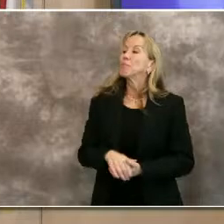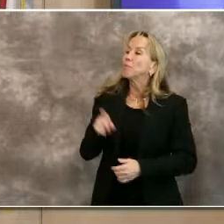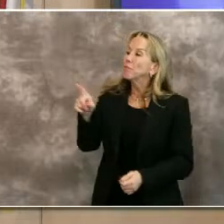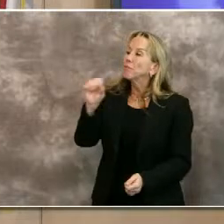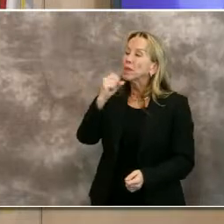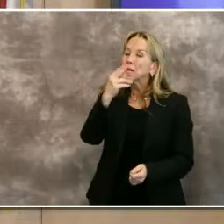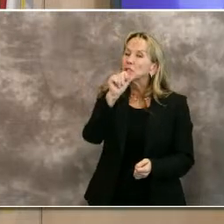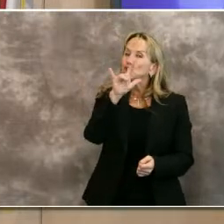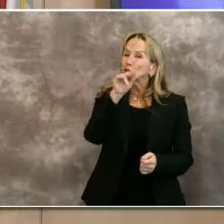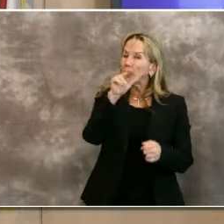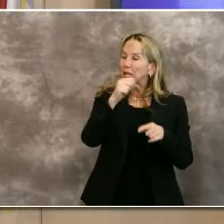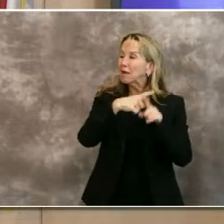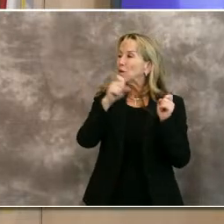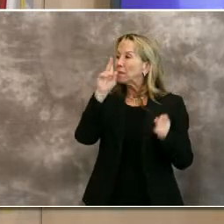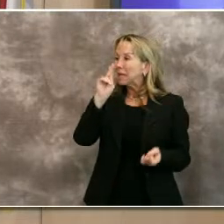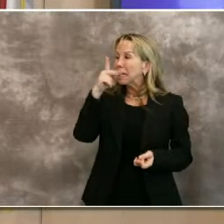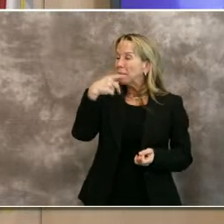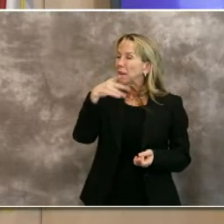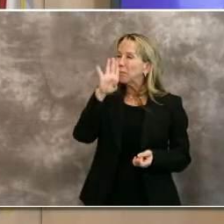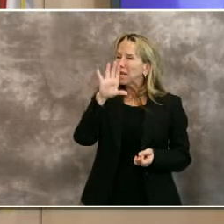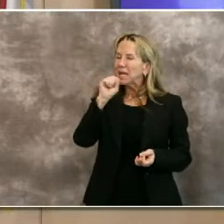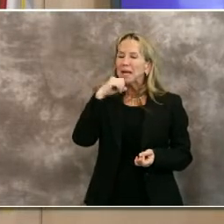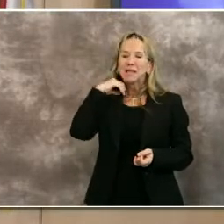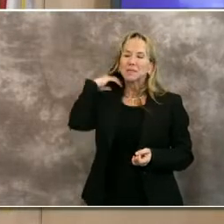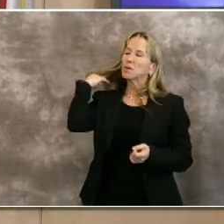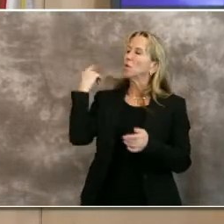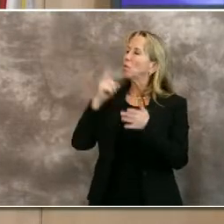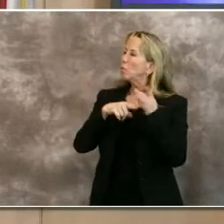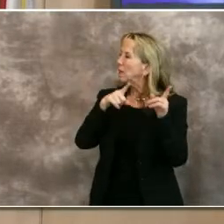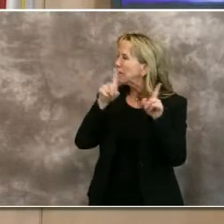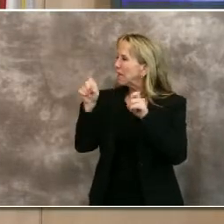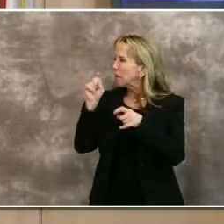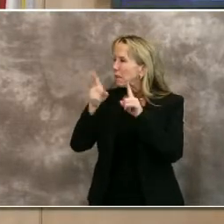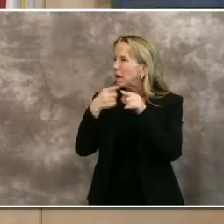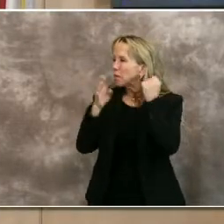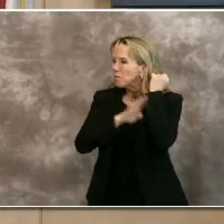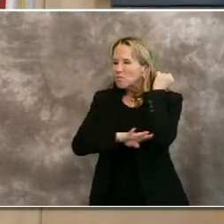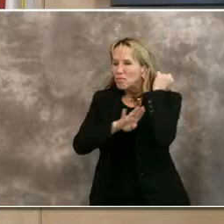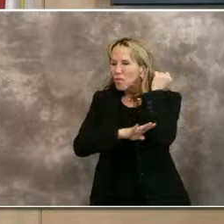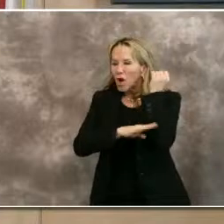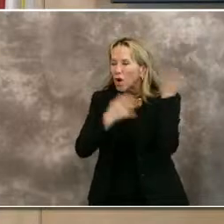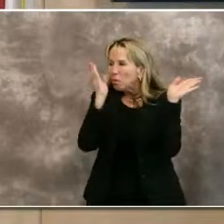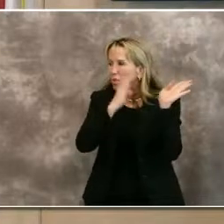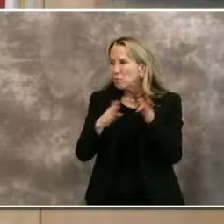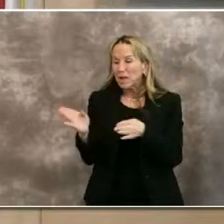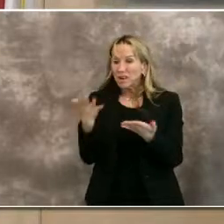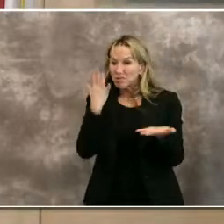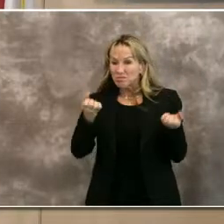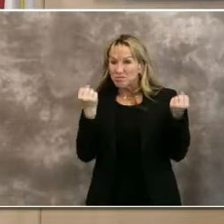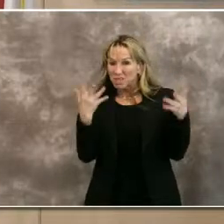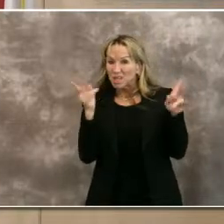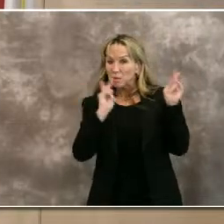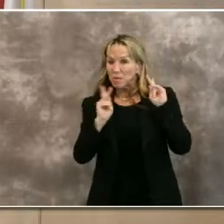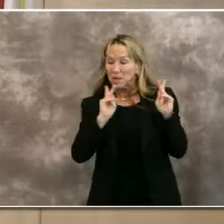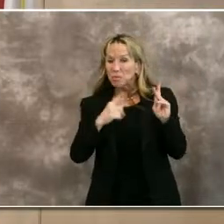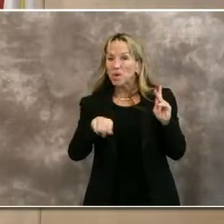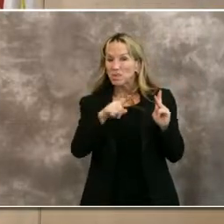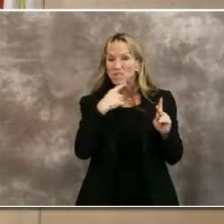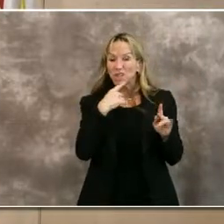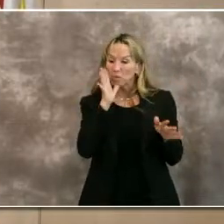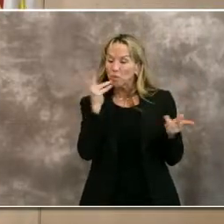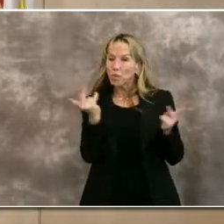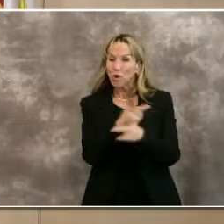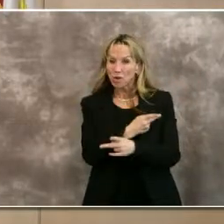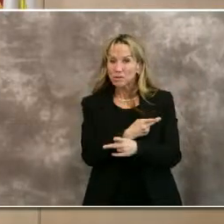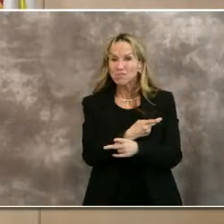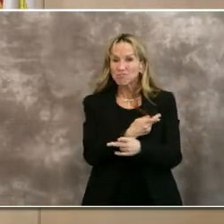with KPBS. What are the county's feelings about preparing for the fall? There are a lot of scientific experts who say it will get worse